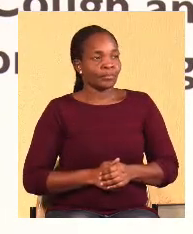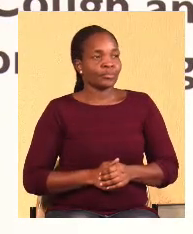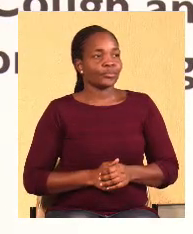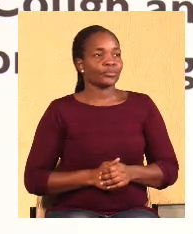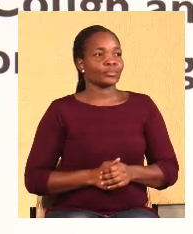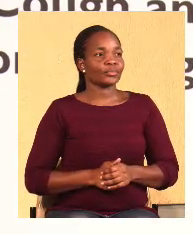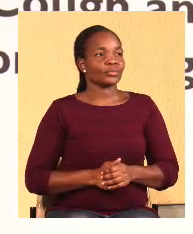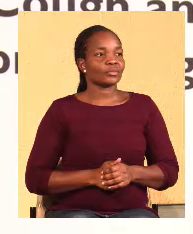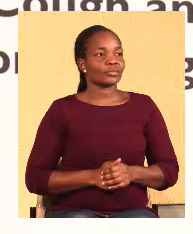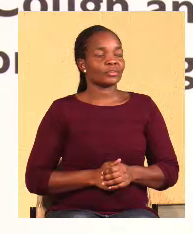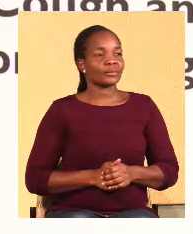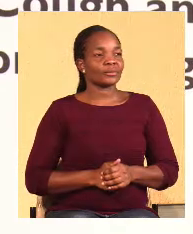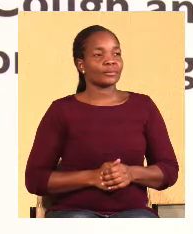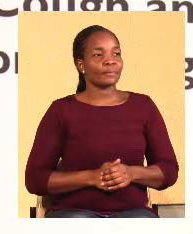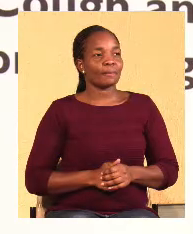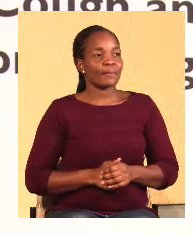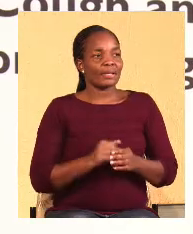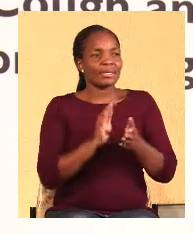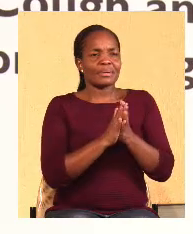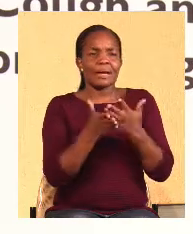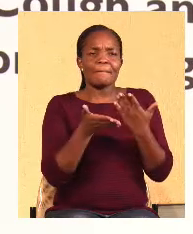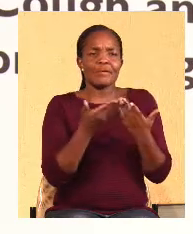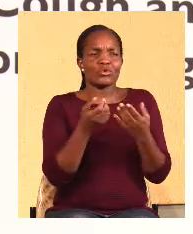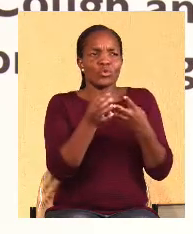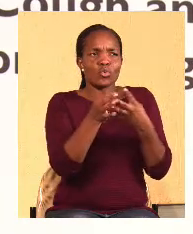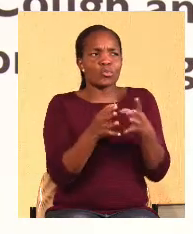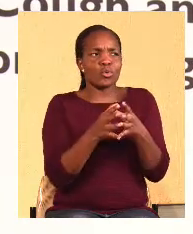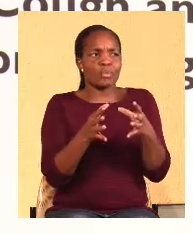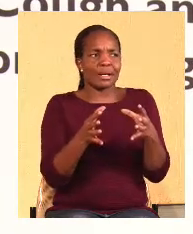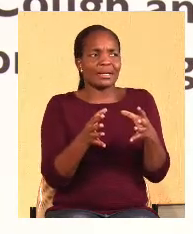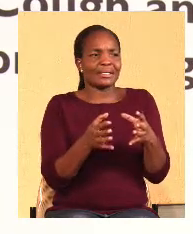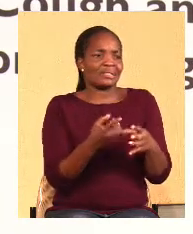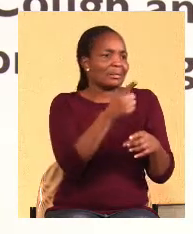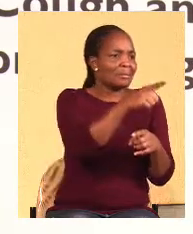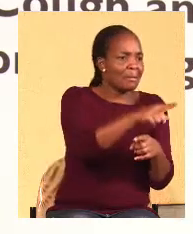what is already in existence so that we could clarify, because people are saying this is not and